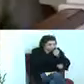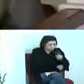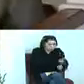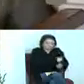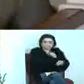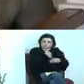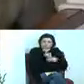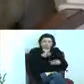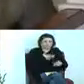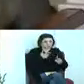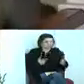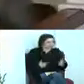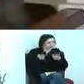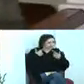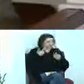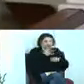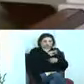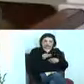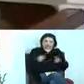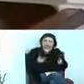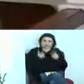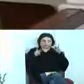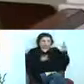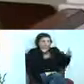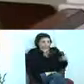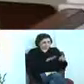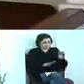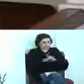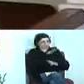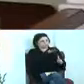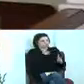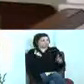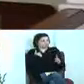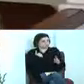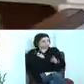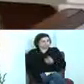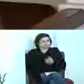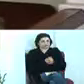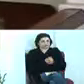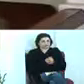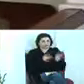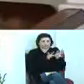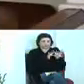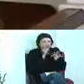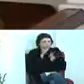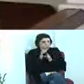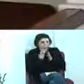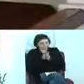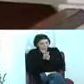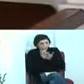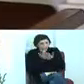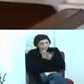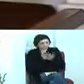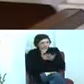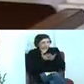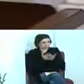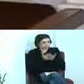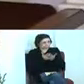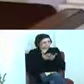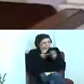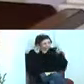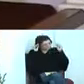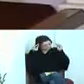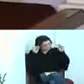life and in the lives of people around me. The Bible teaches three powerful